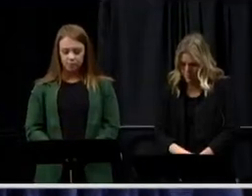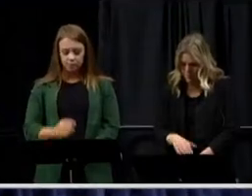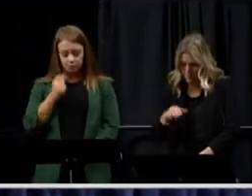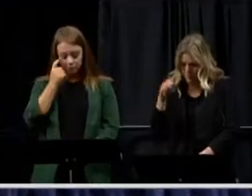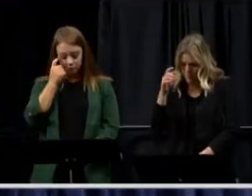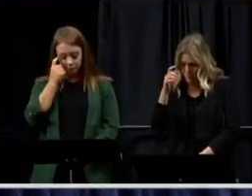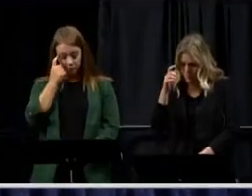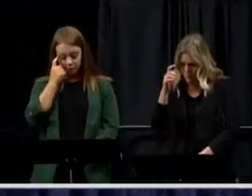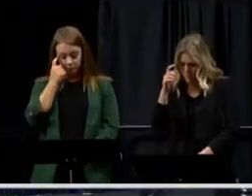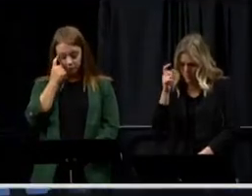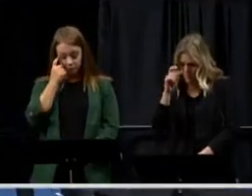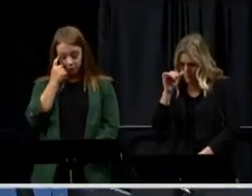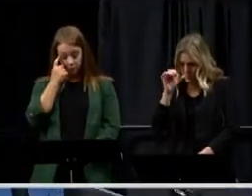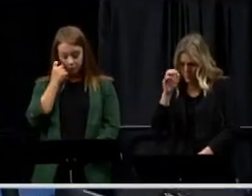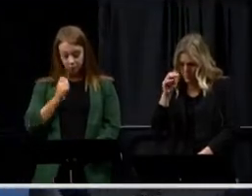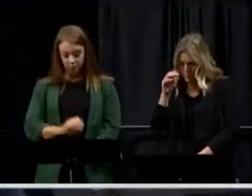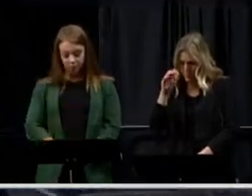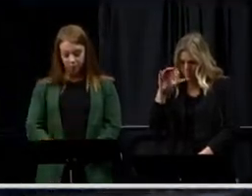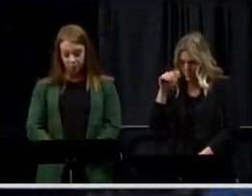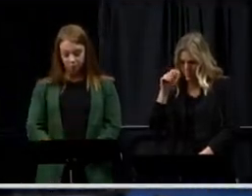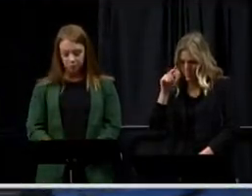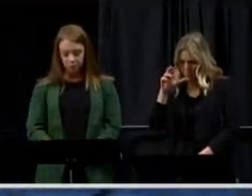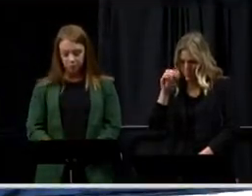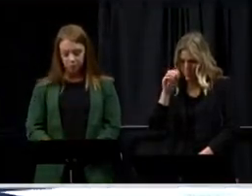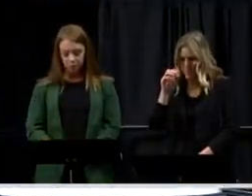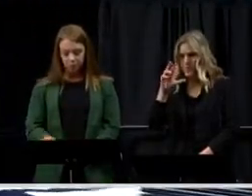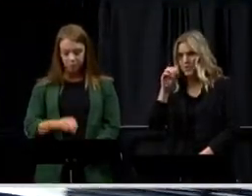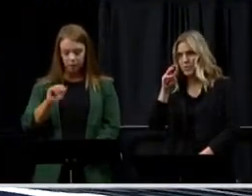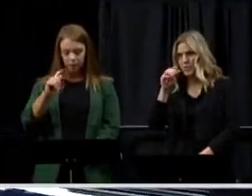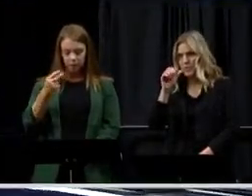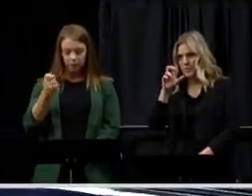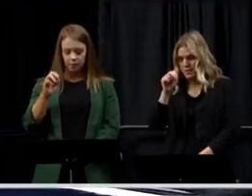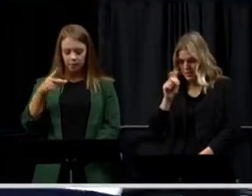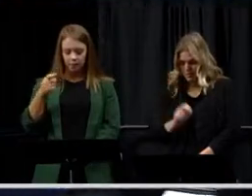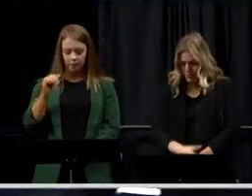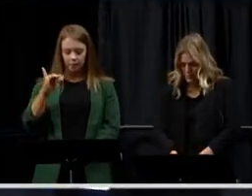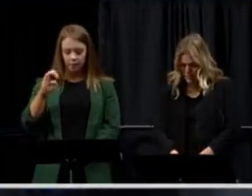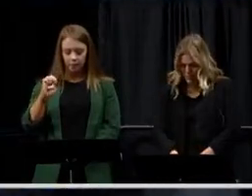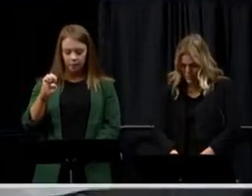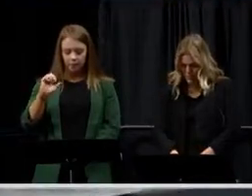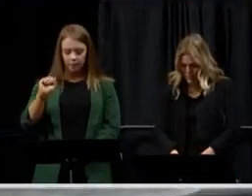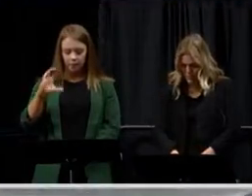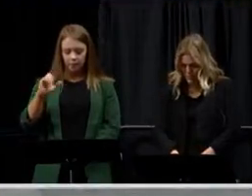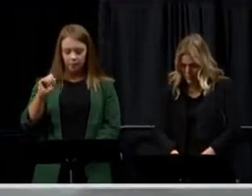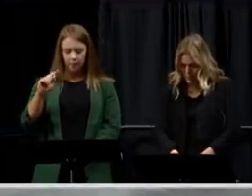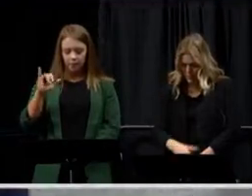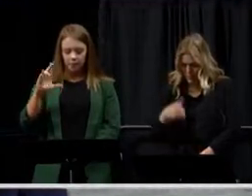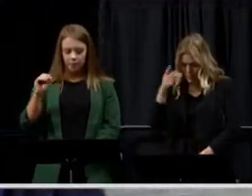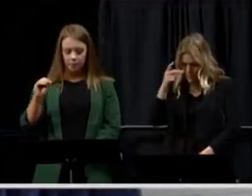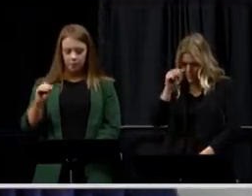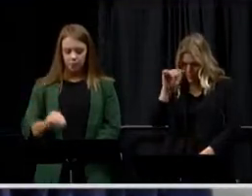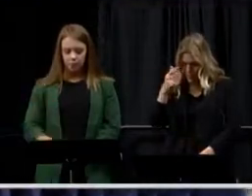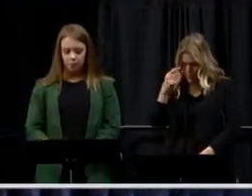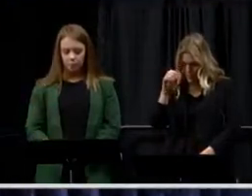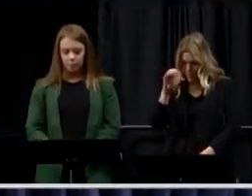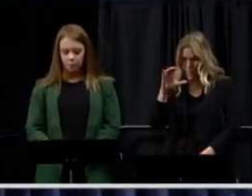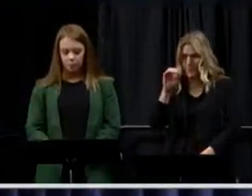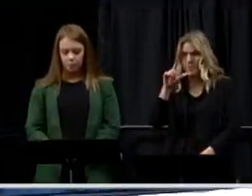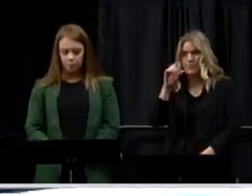Jimena Castro Roman. Stephanie Castillo. Paige Marie